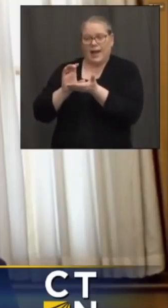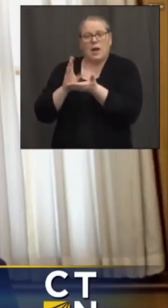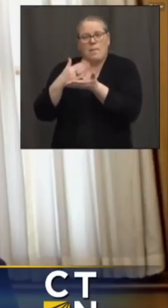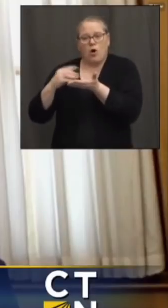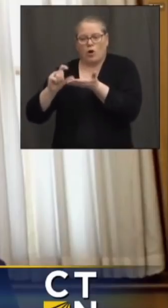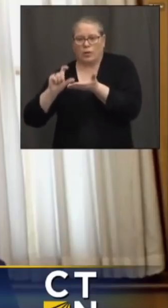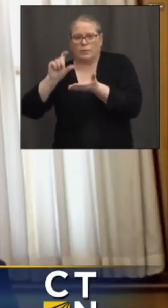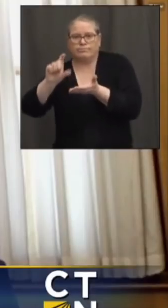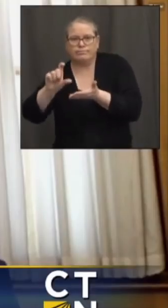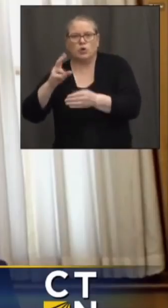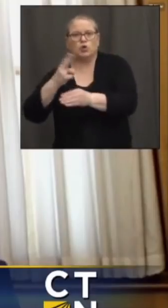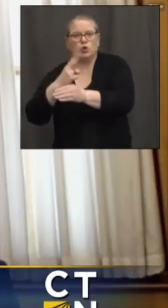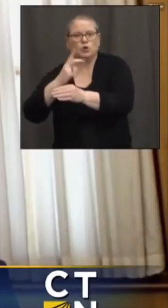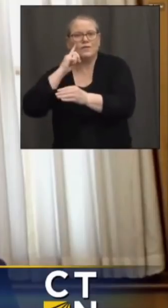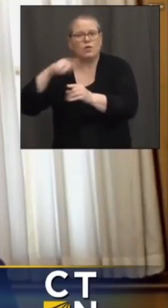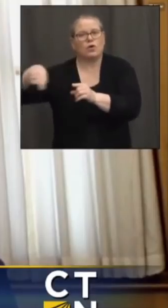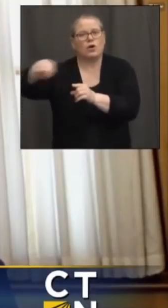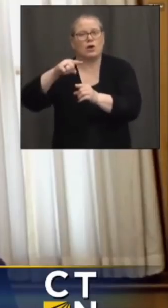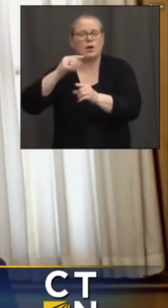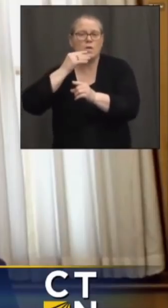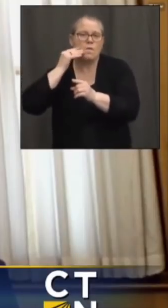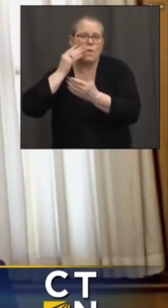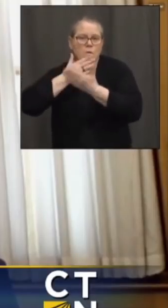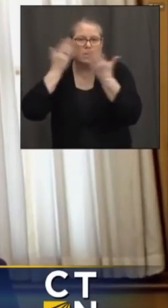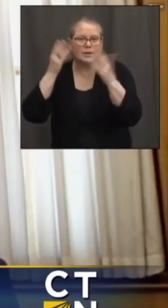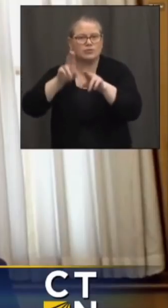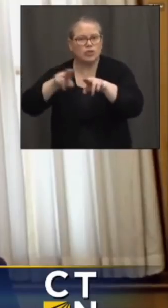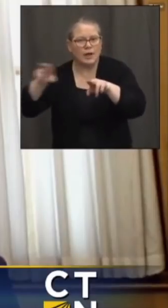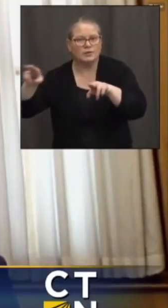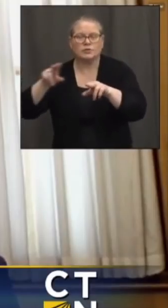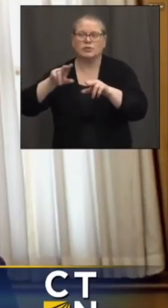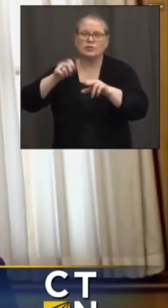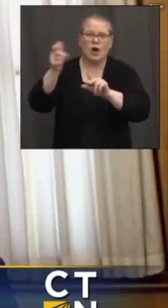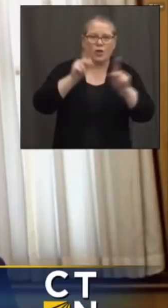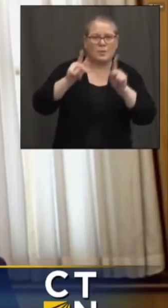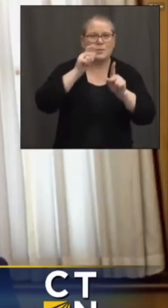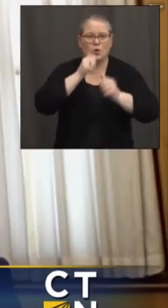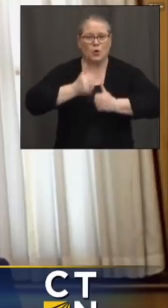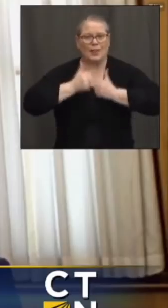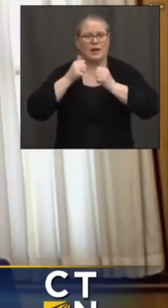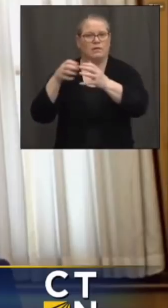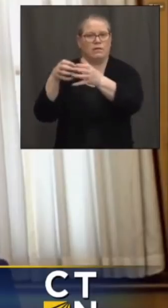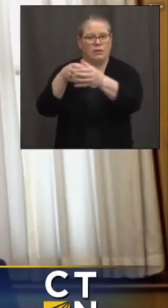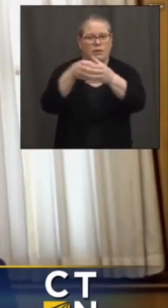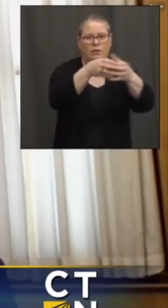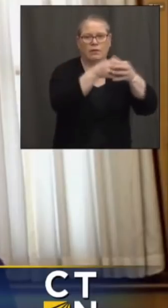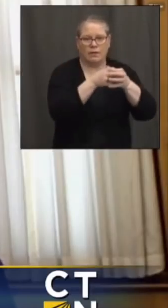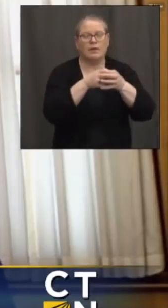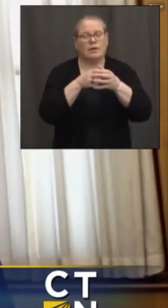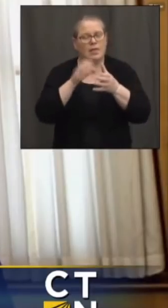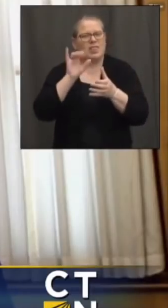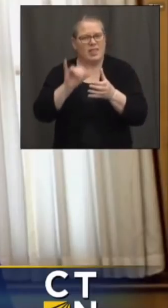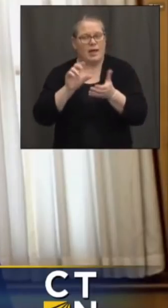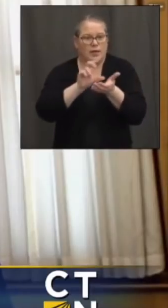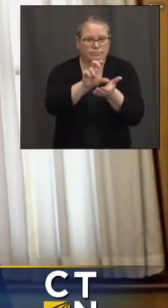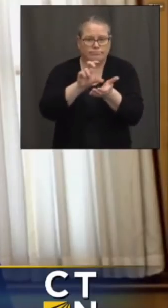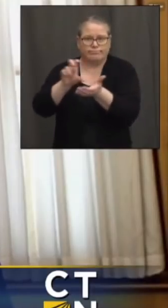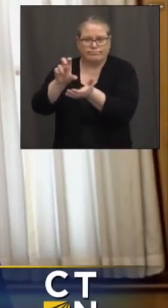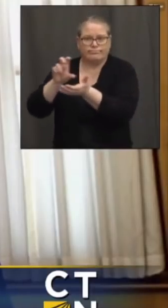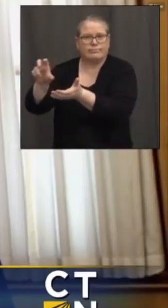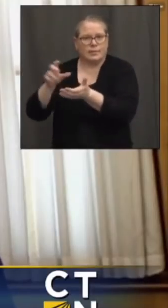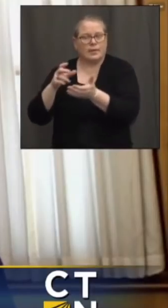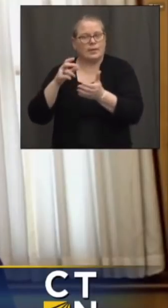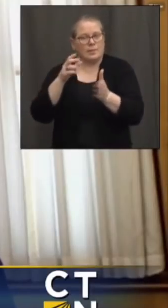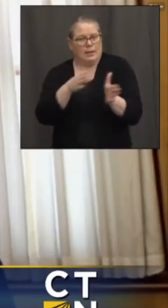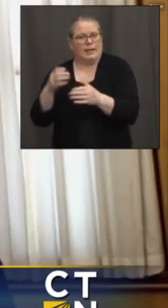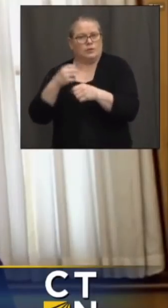vaccinate folks who may be experiencing homeless and others. So that's back to what the governor was describing earlier too, about making sure that